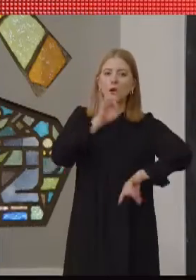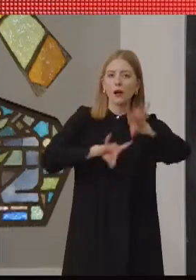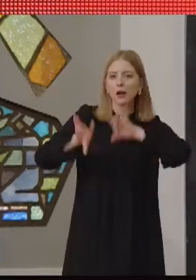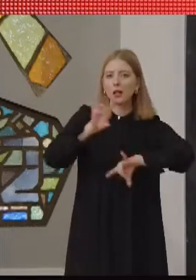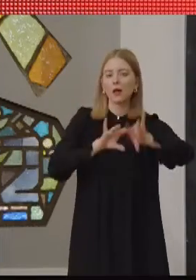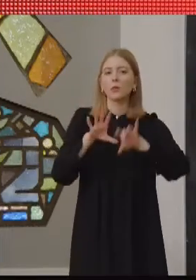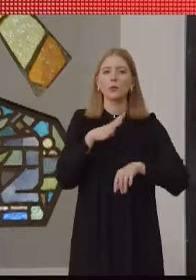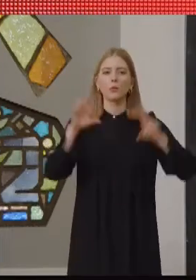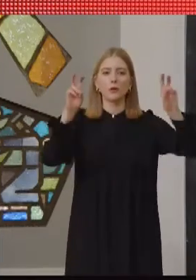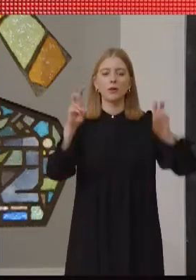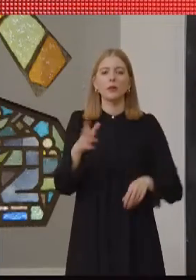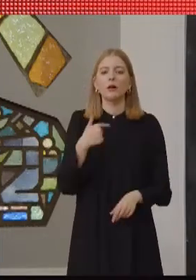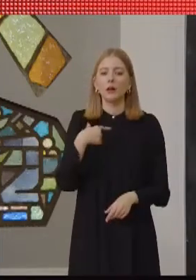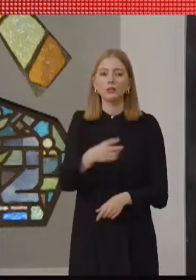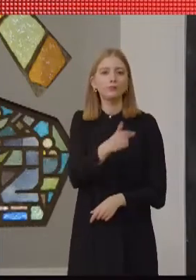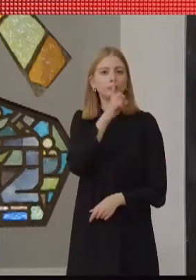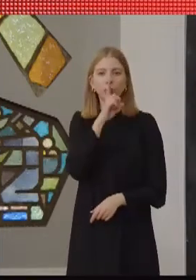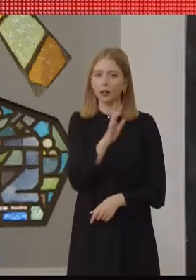And we launched a huge,